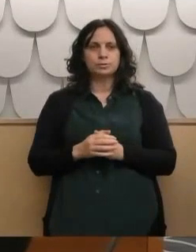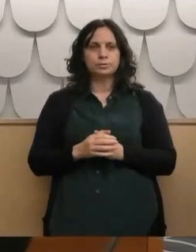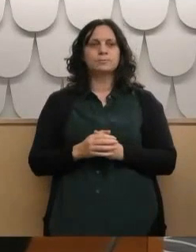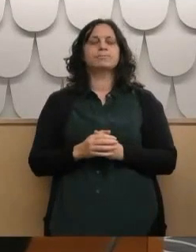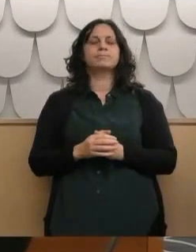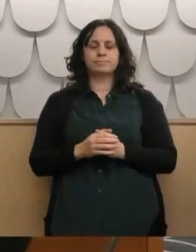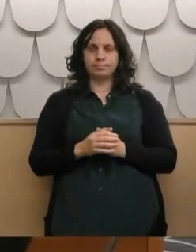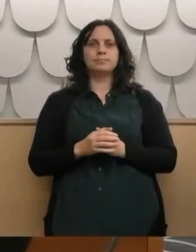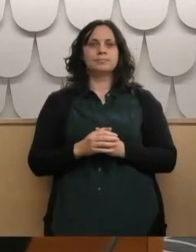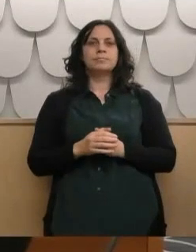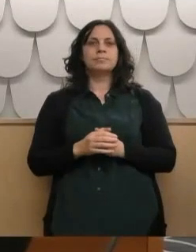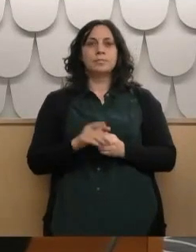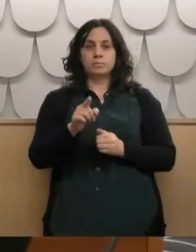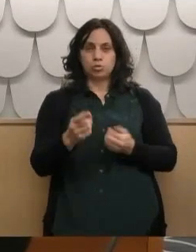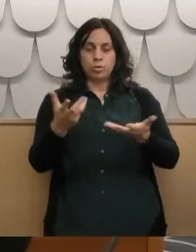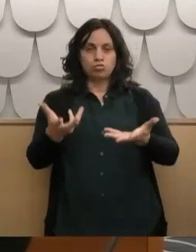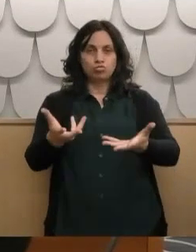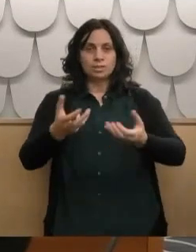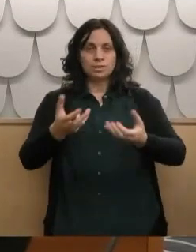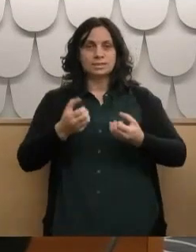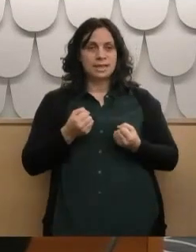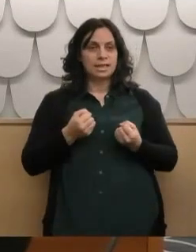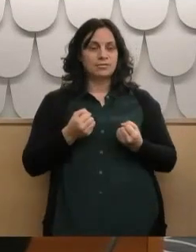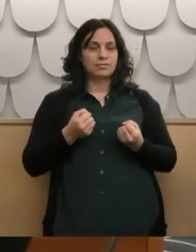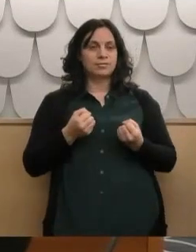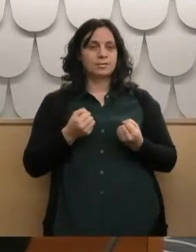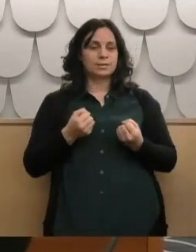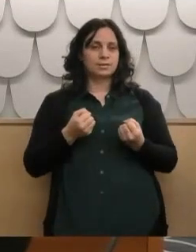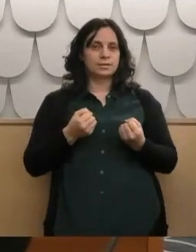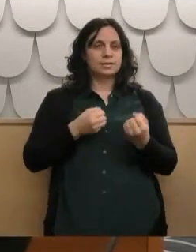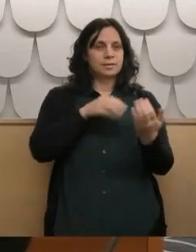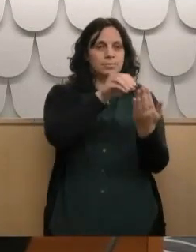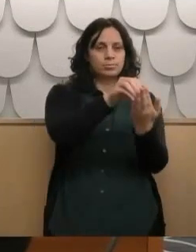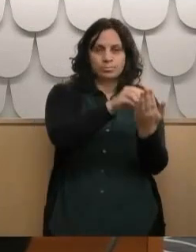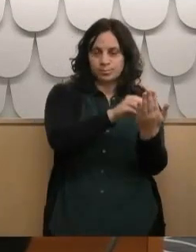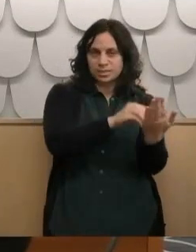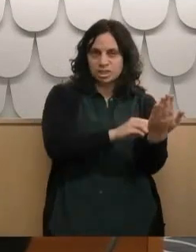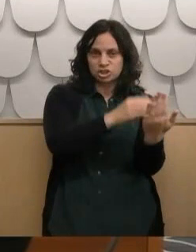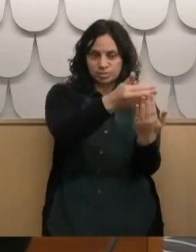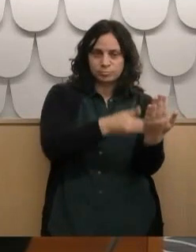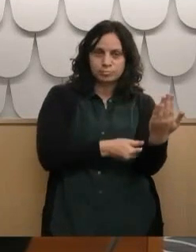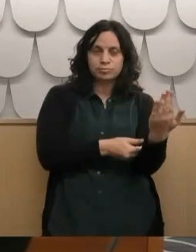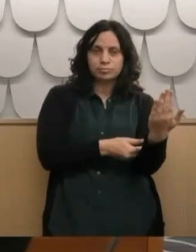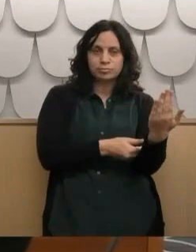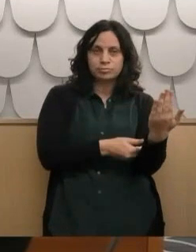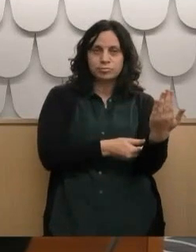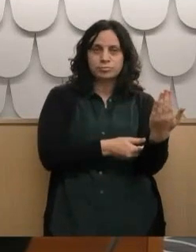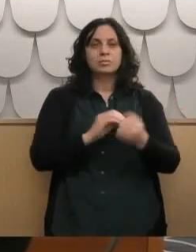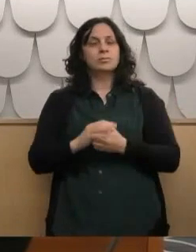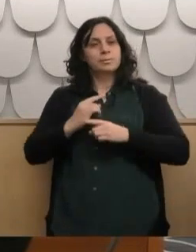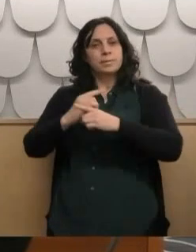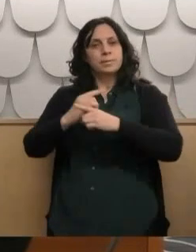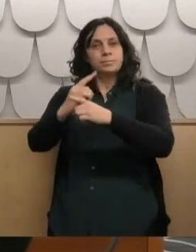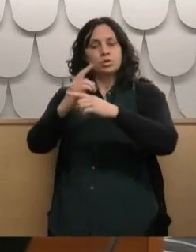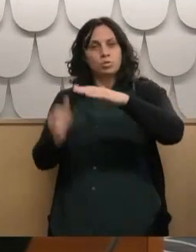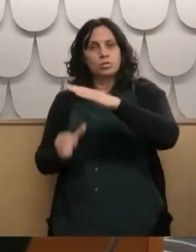received. And I've only had an opportunity to speak to the primates, but they personally, the two